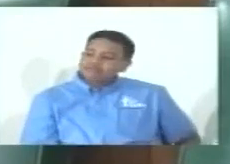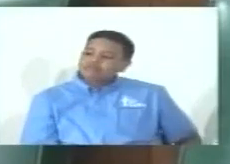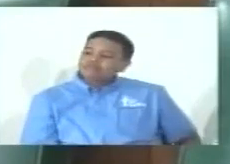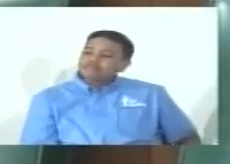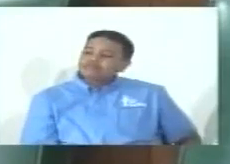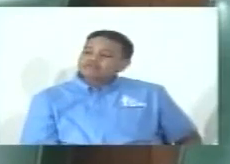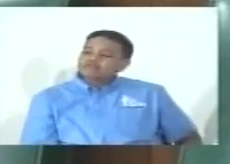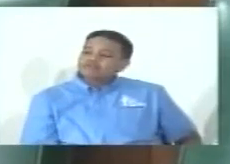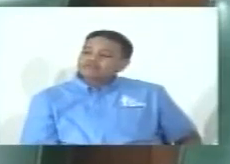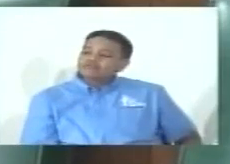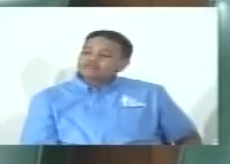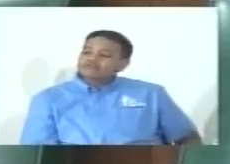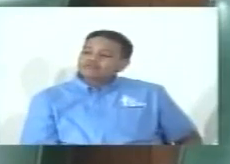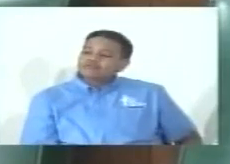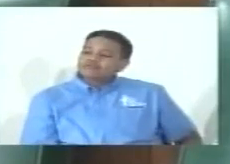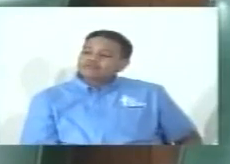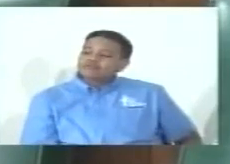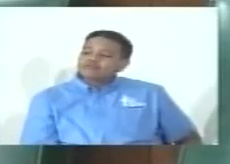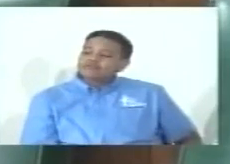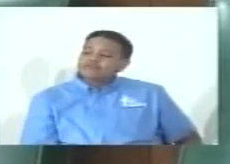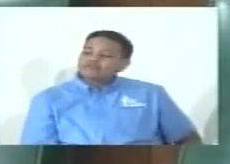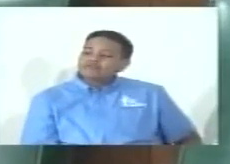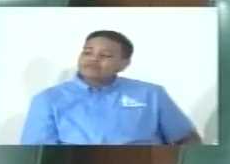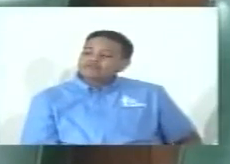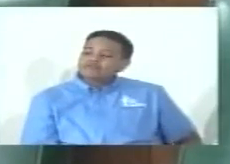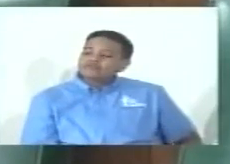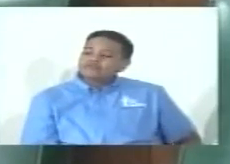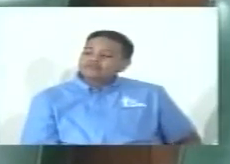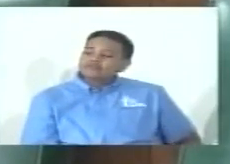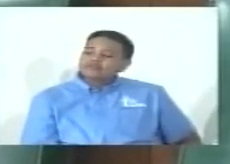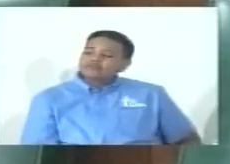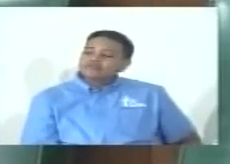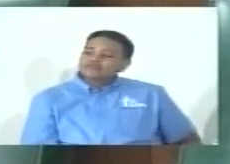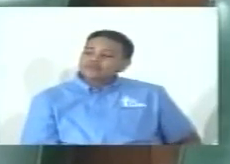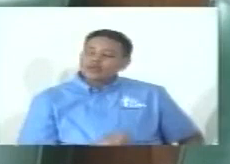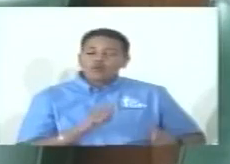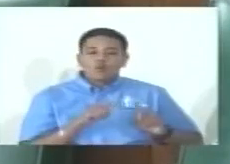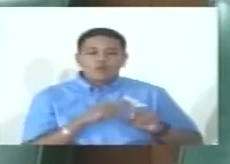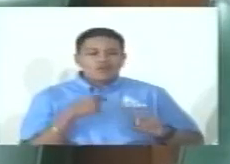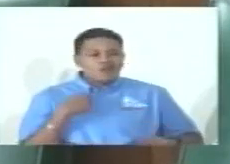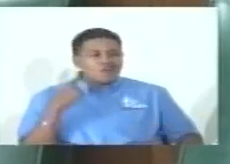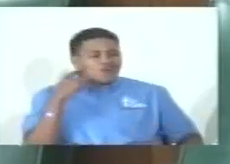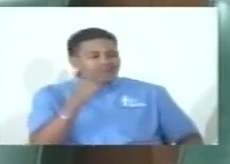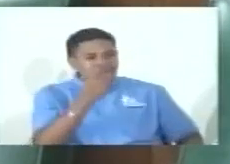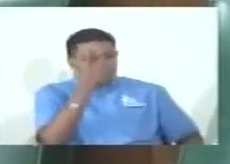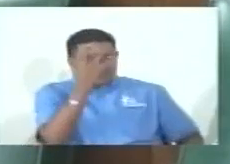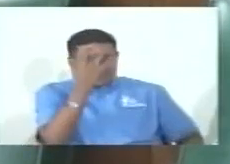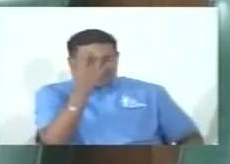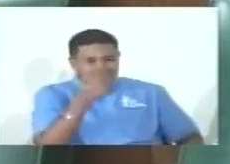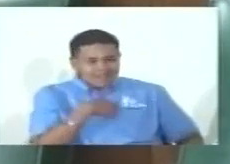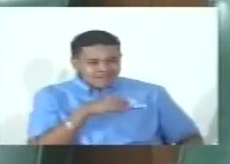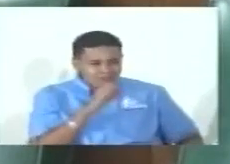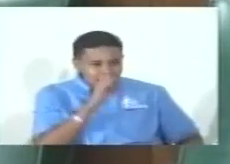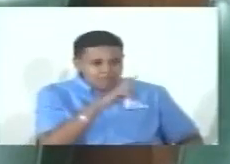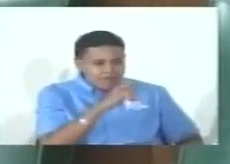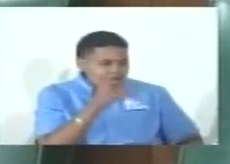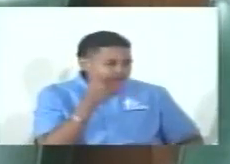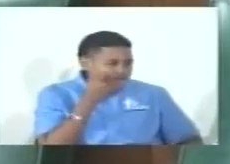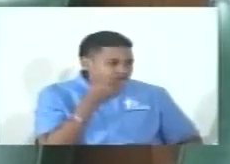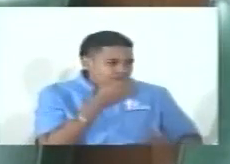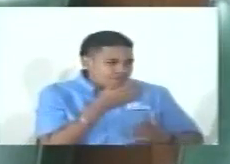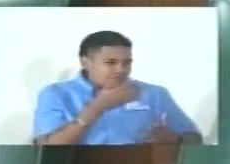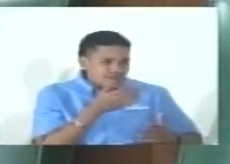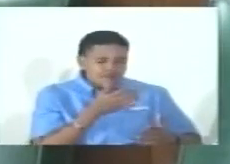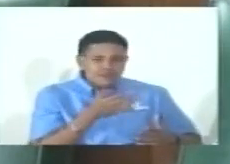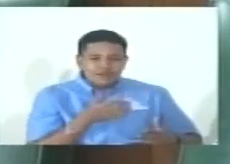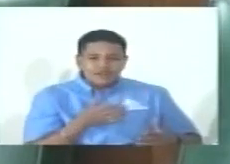And when it came to the point where I had to return the favor and I had to return the sentiment, it